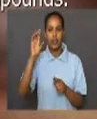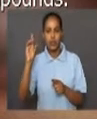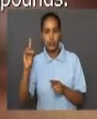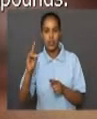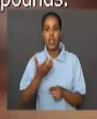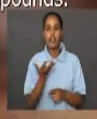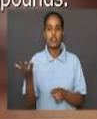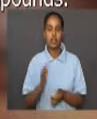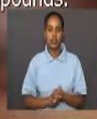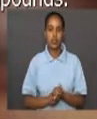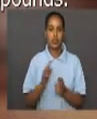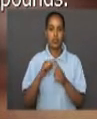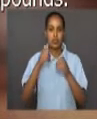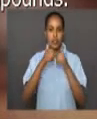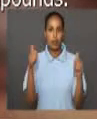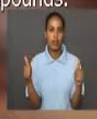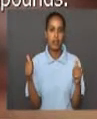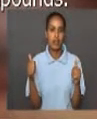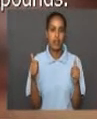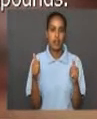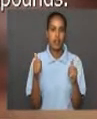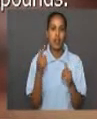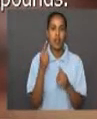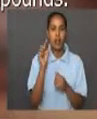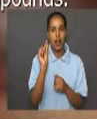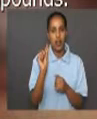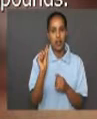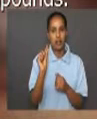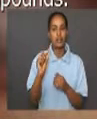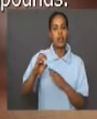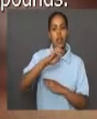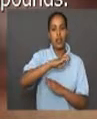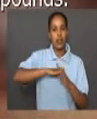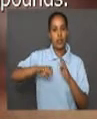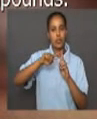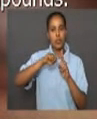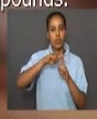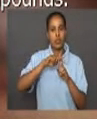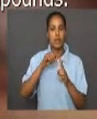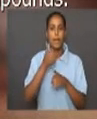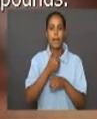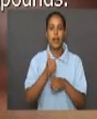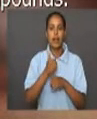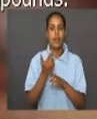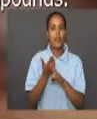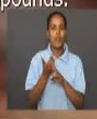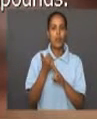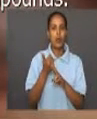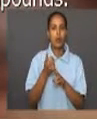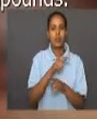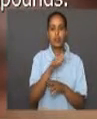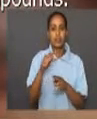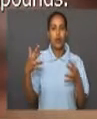reducing agent to separate a less electropositive metal from